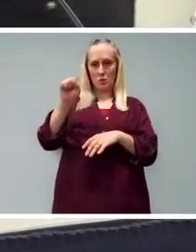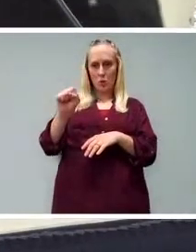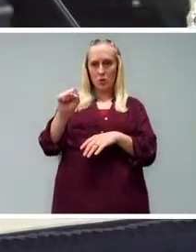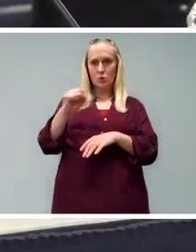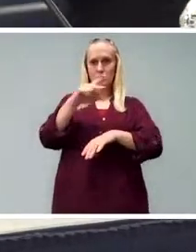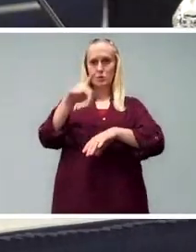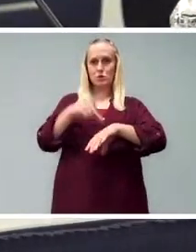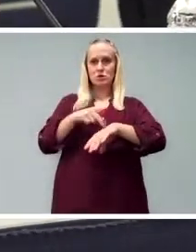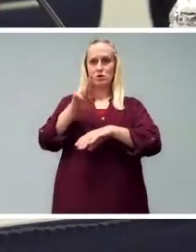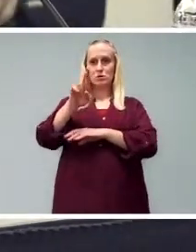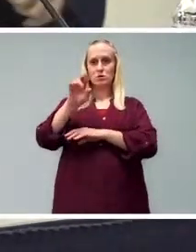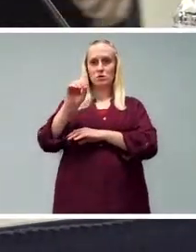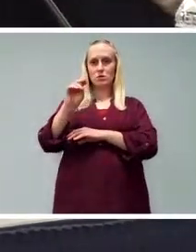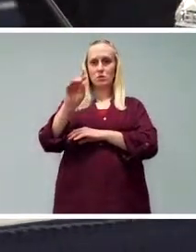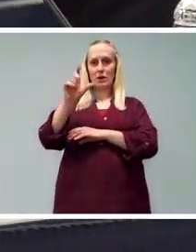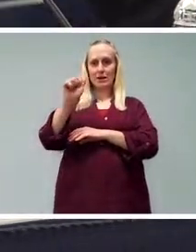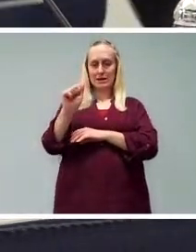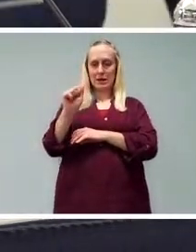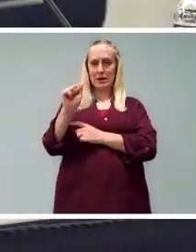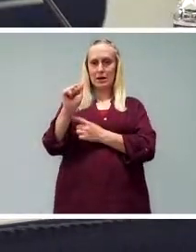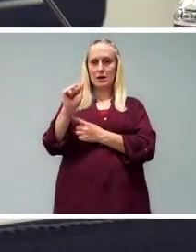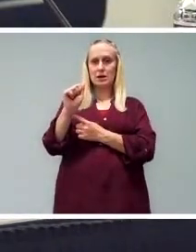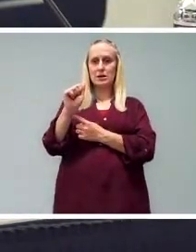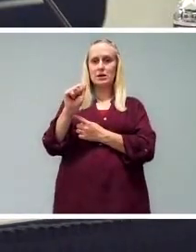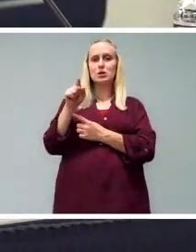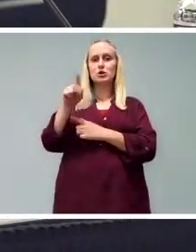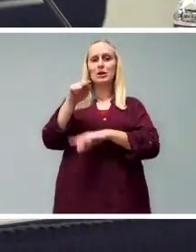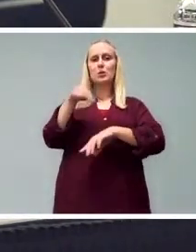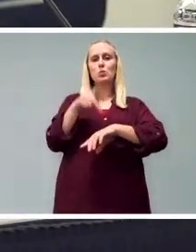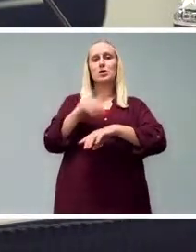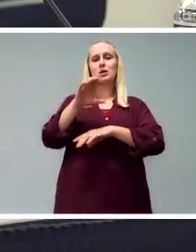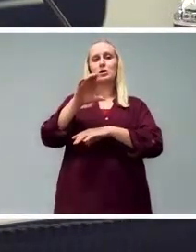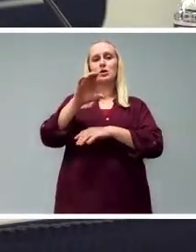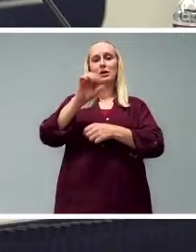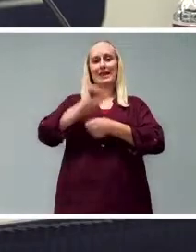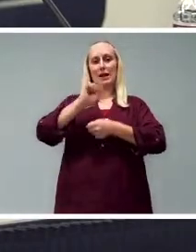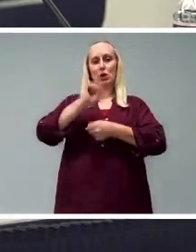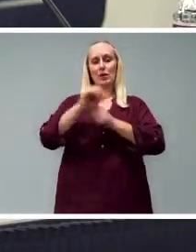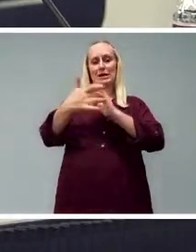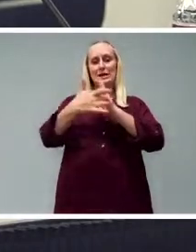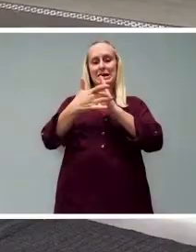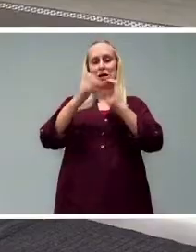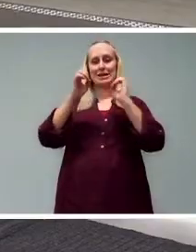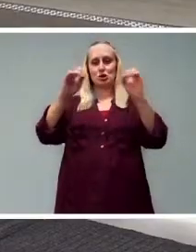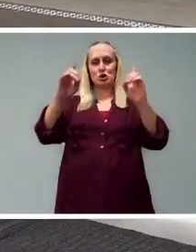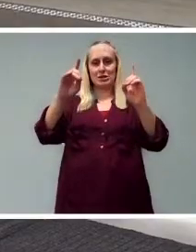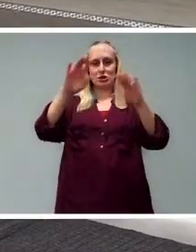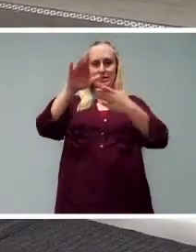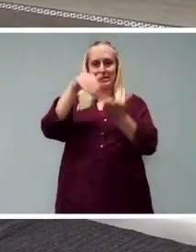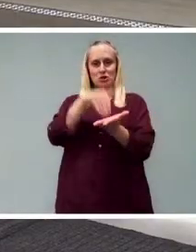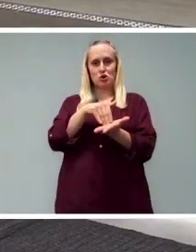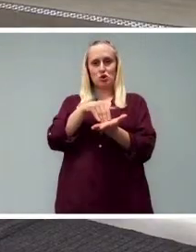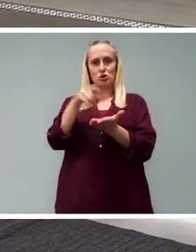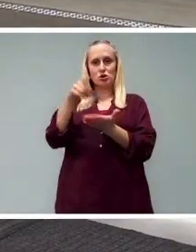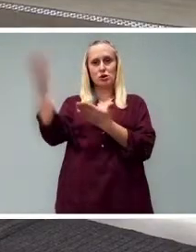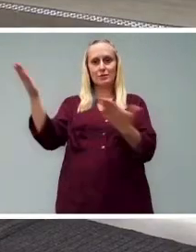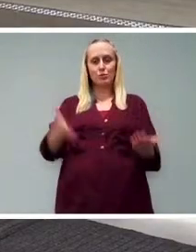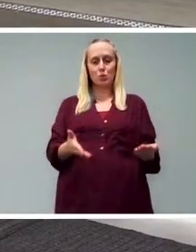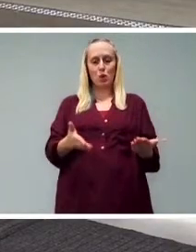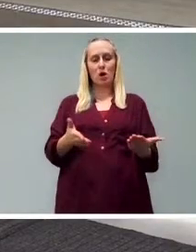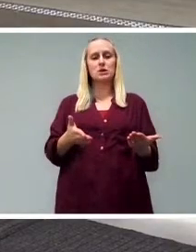the principal at our Career Technical Education Center. And she has brought with her some